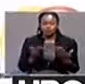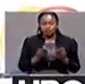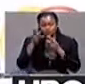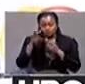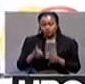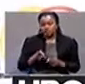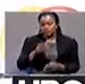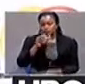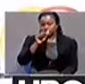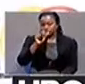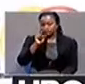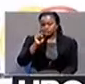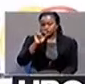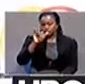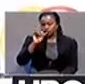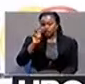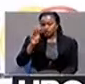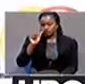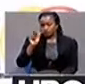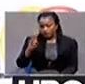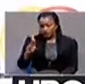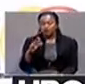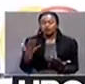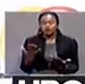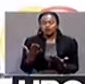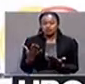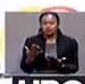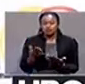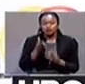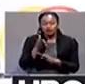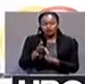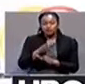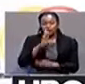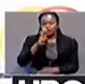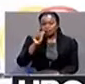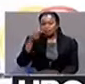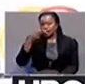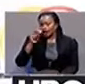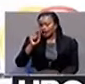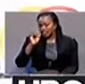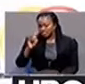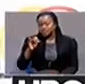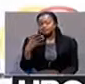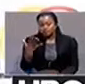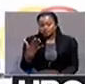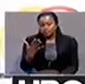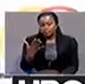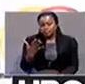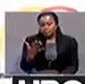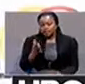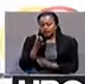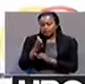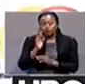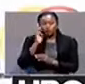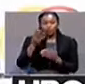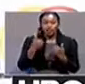Thank you very much, Honorable Bahati. Then Honorable was there. Noah Wanzala.